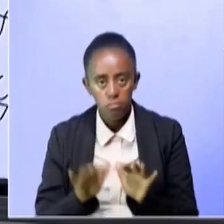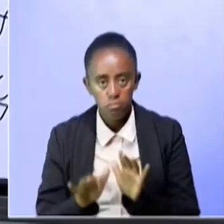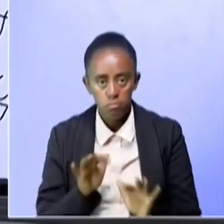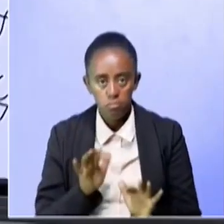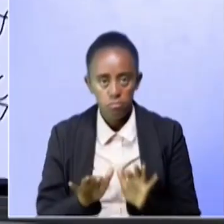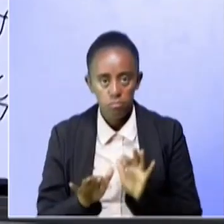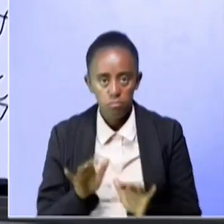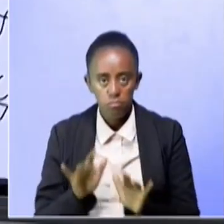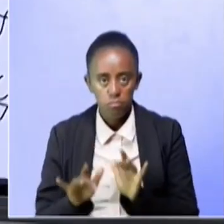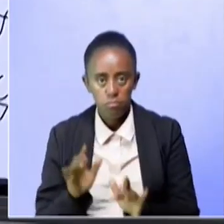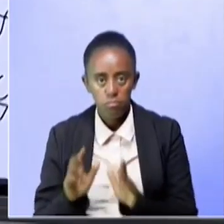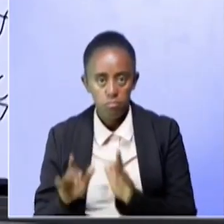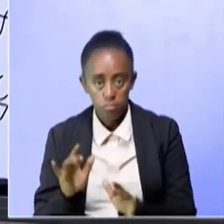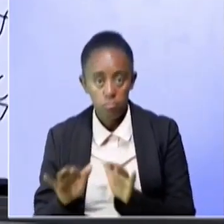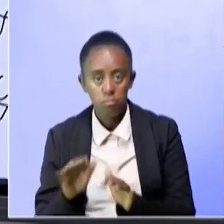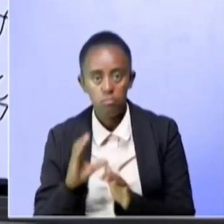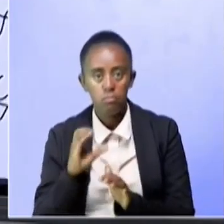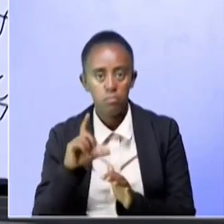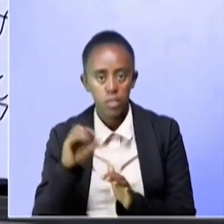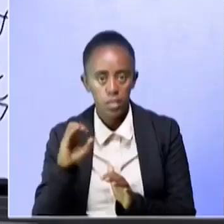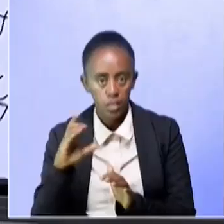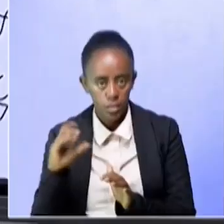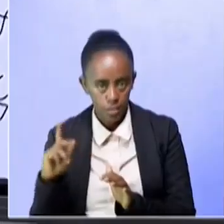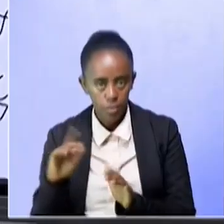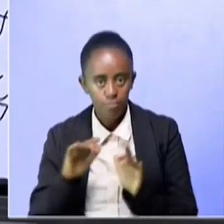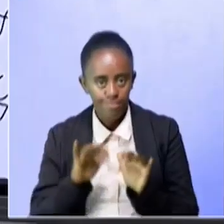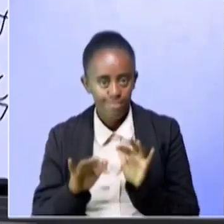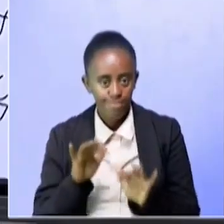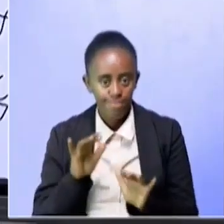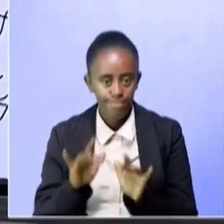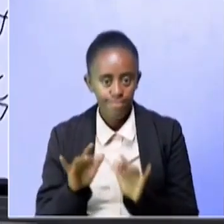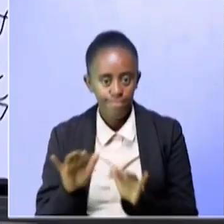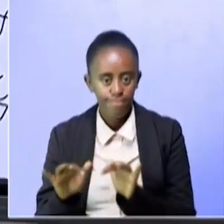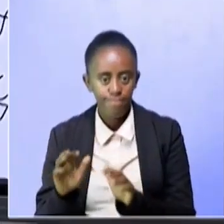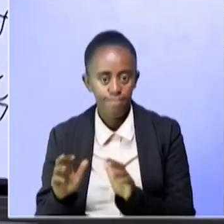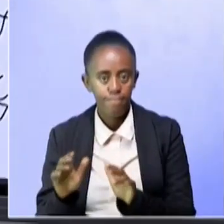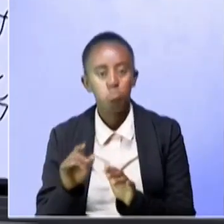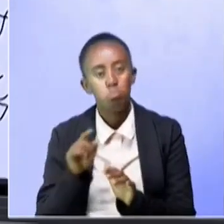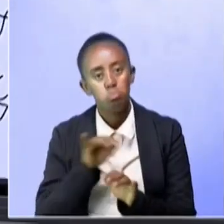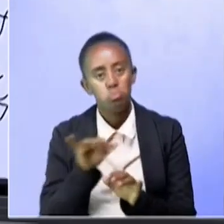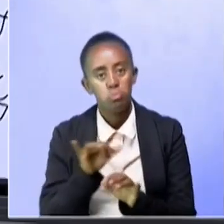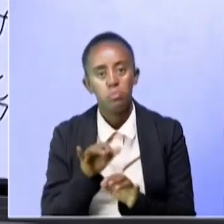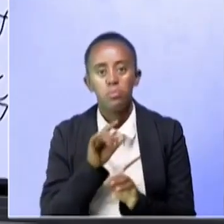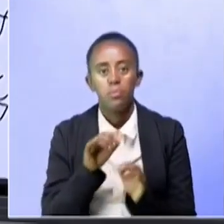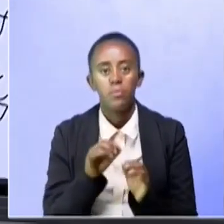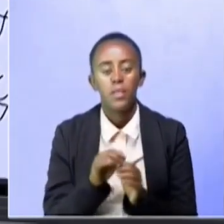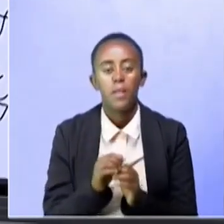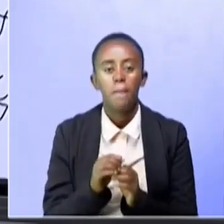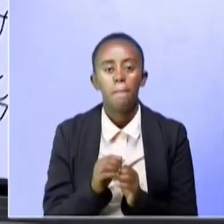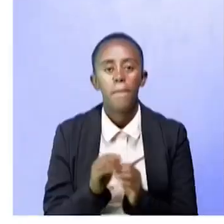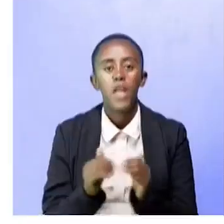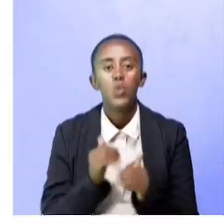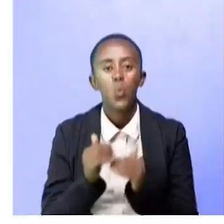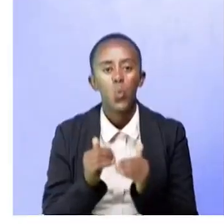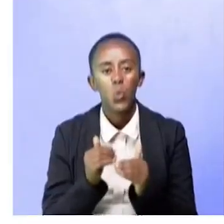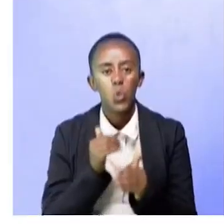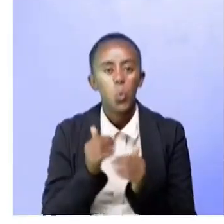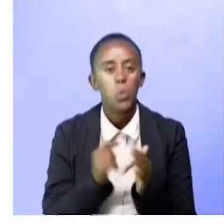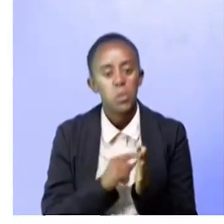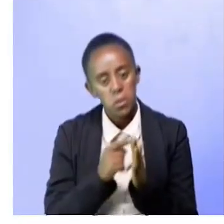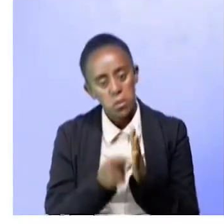or just clicking, or that's it. Good. Sequence.